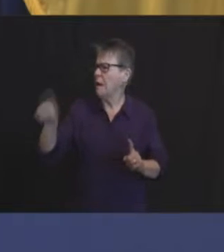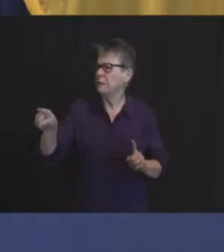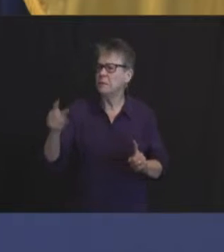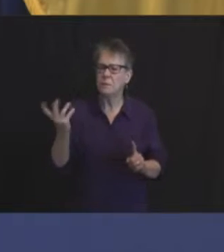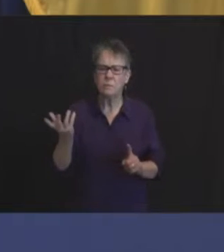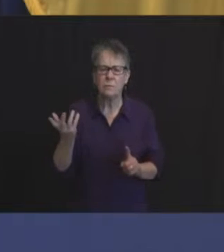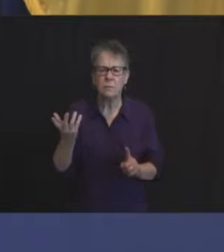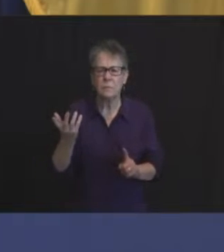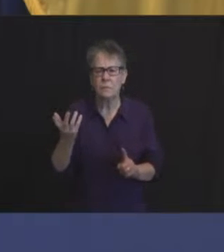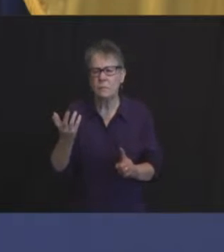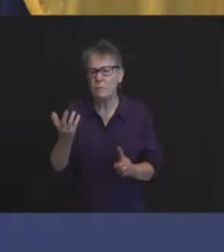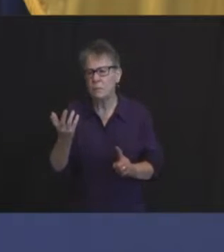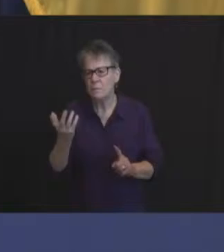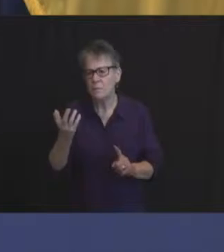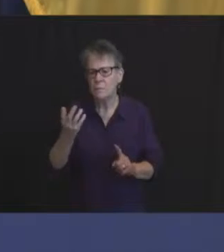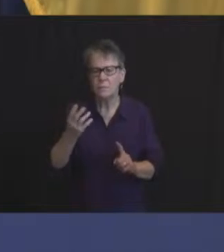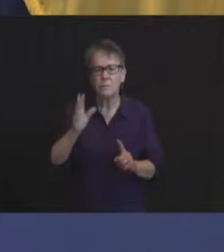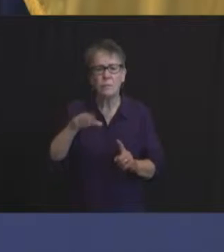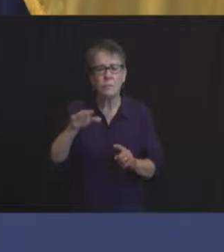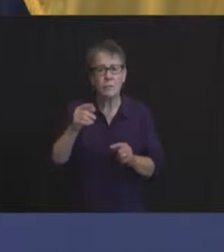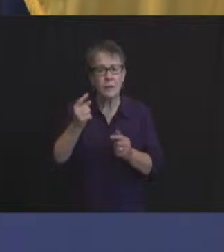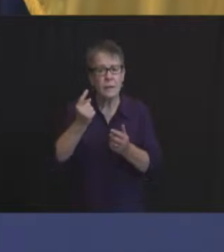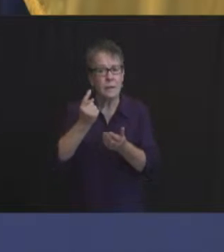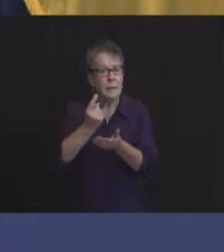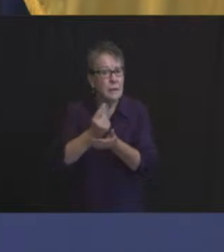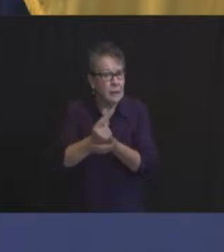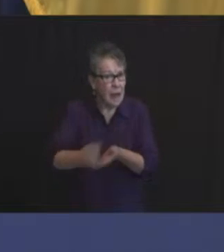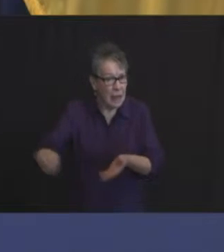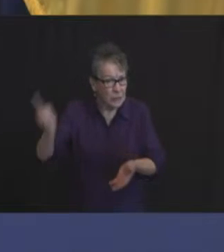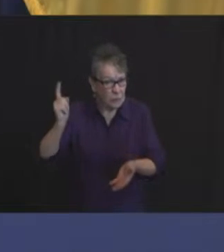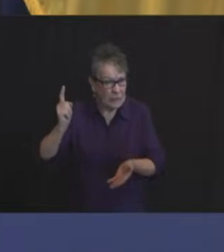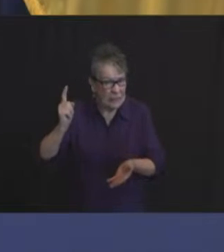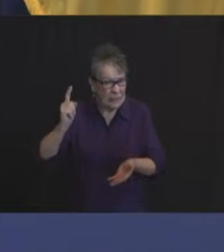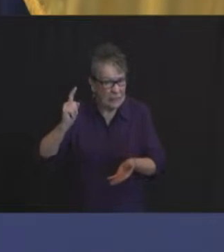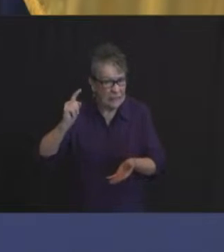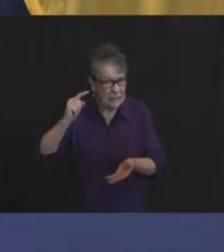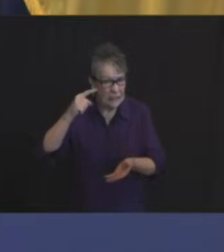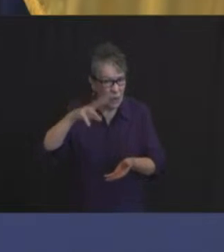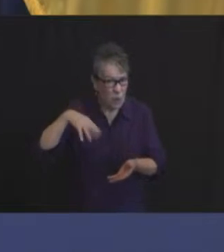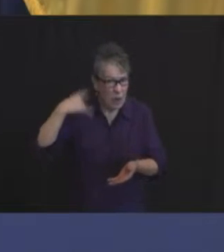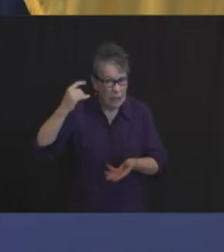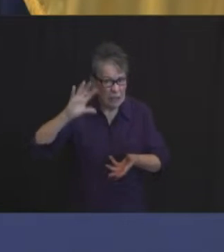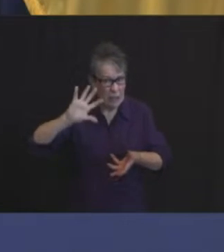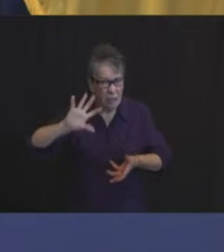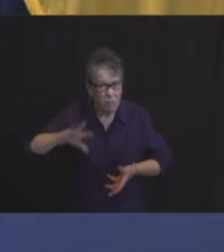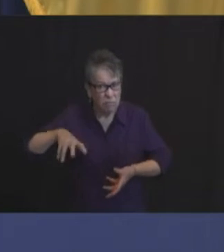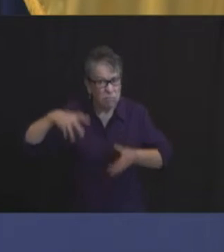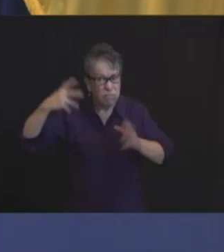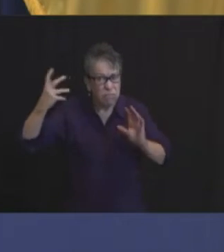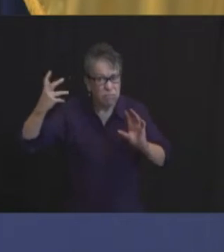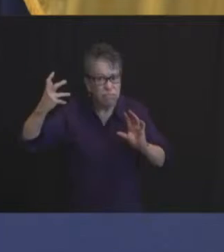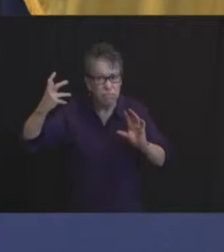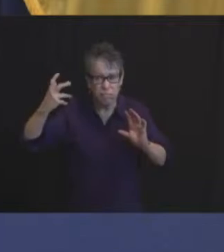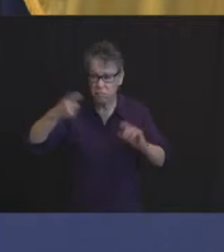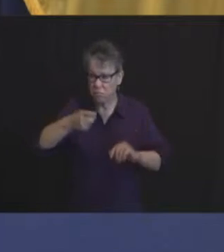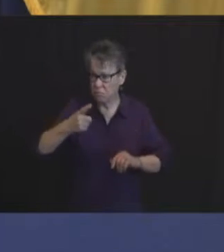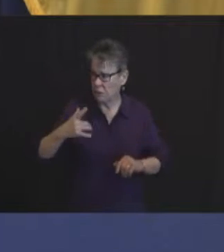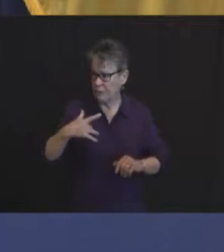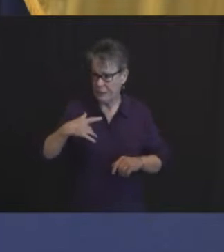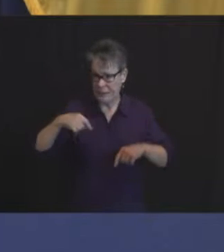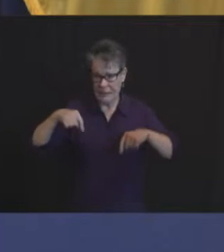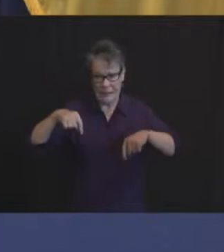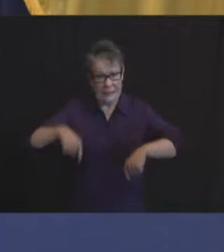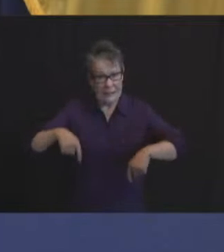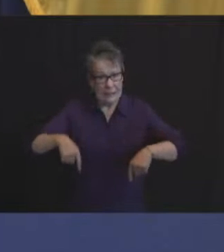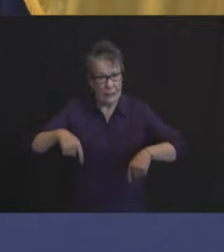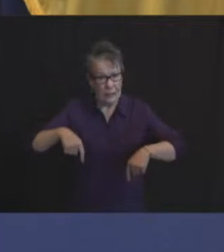governor? Given some have predicted protesters may try storming state capitals, are there any plans to boost security? New York is opening 2